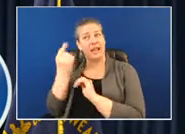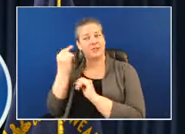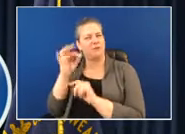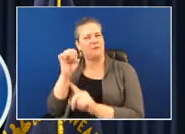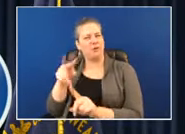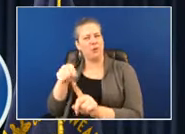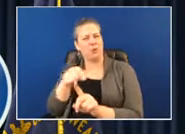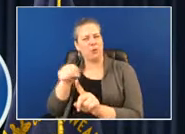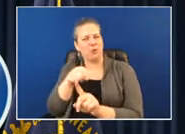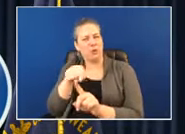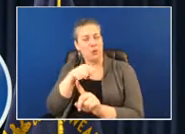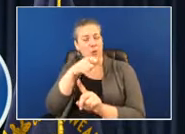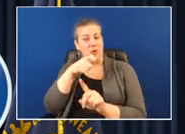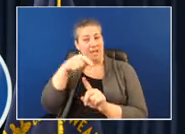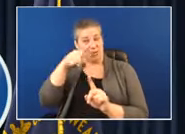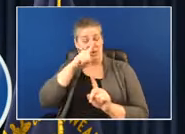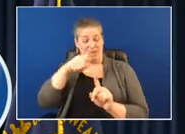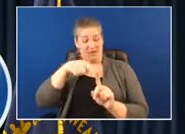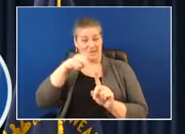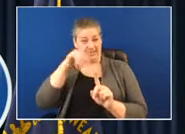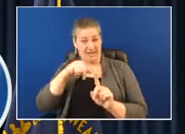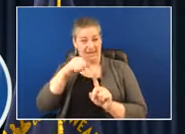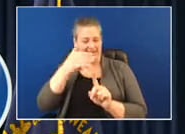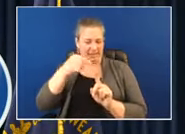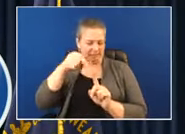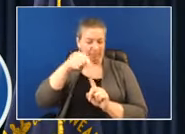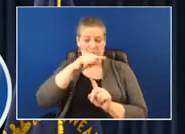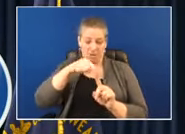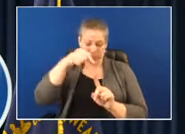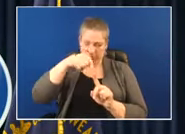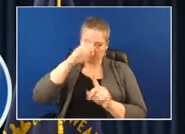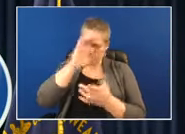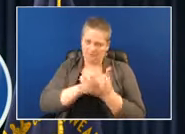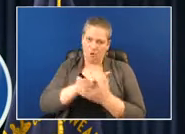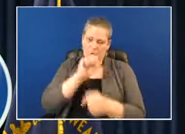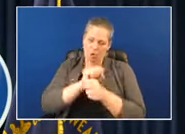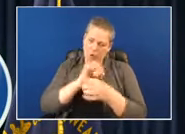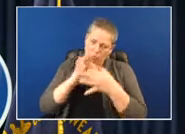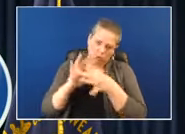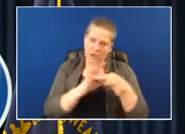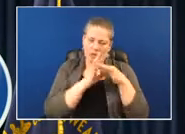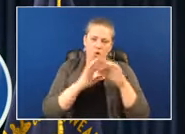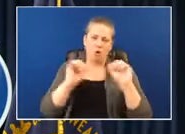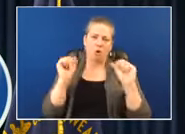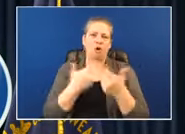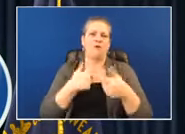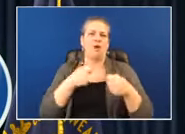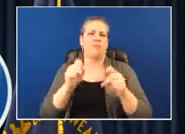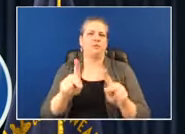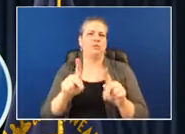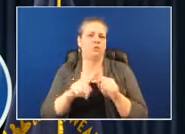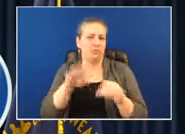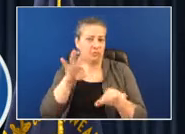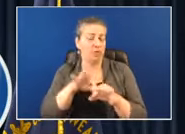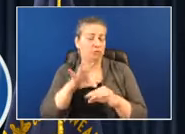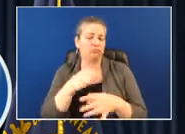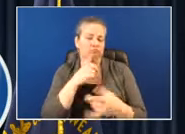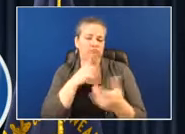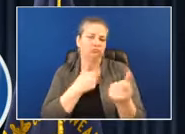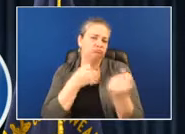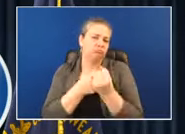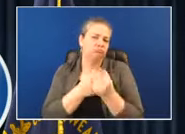that believes that we can work together to ensure that everyone has an opportunity to vote. So I'm proud to support and sign House